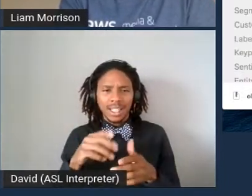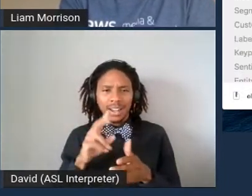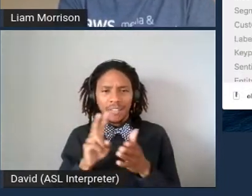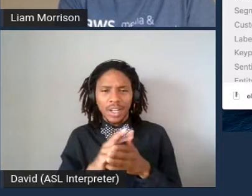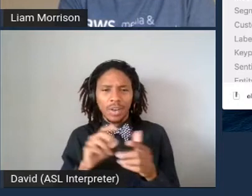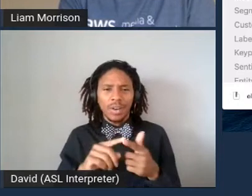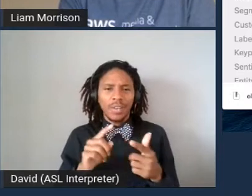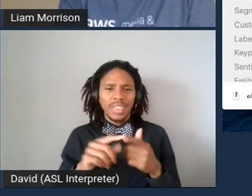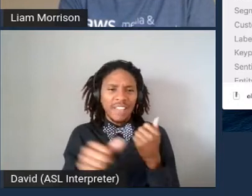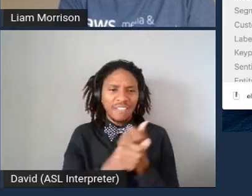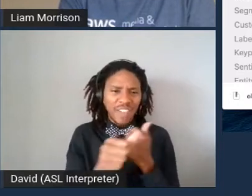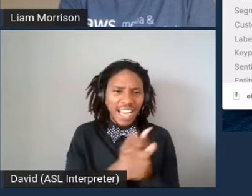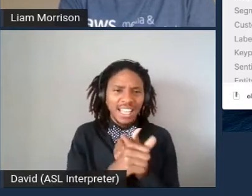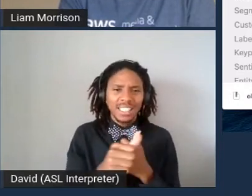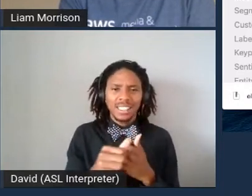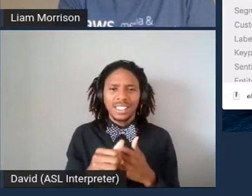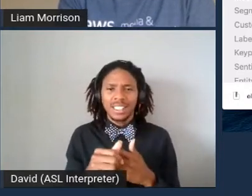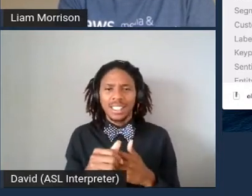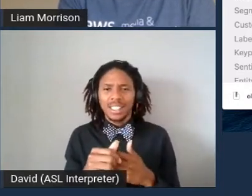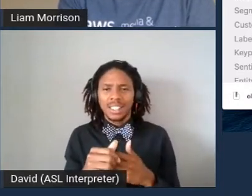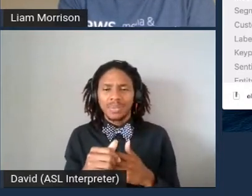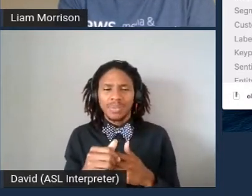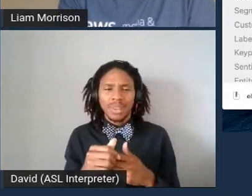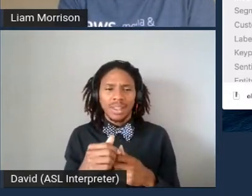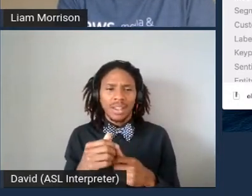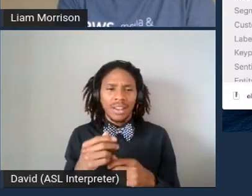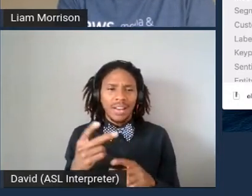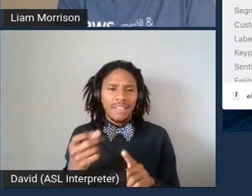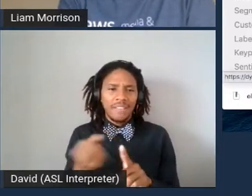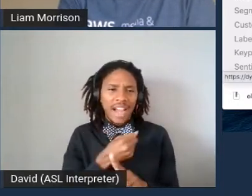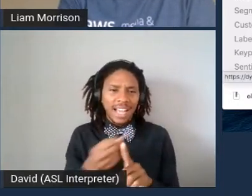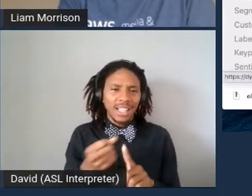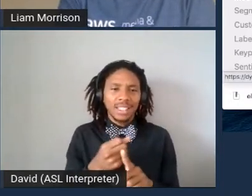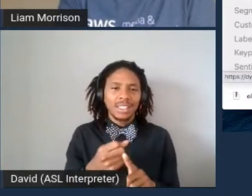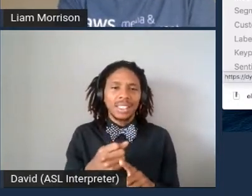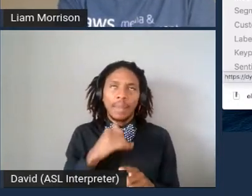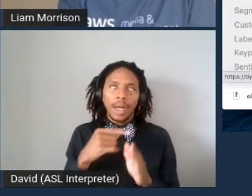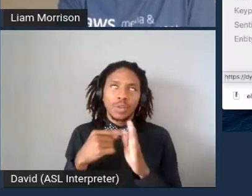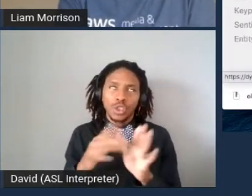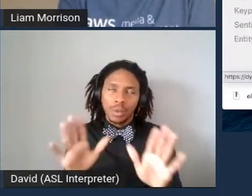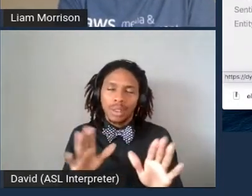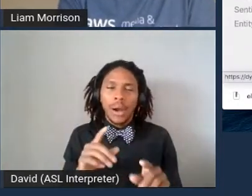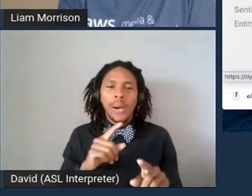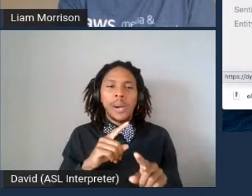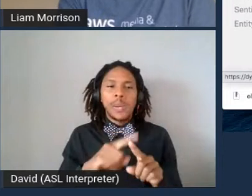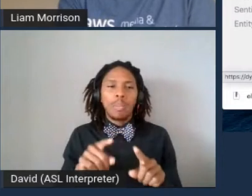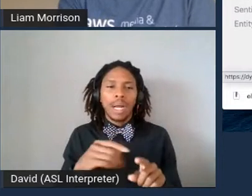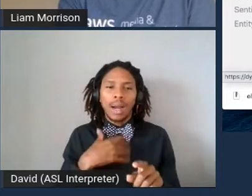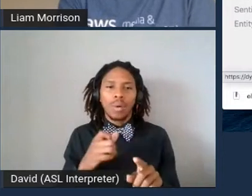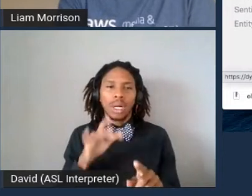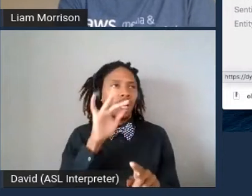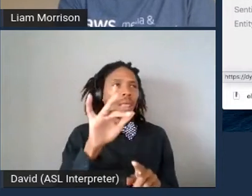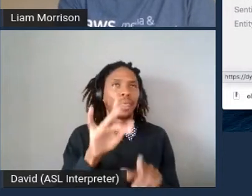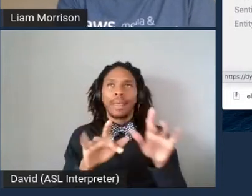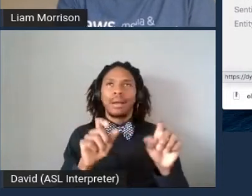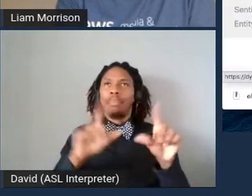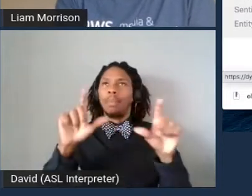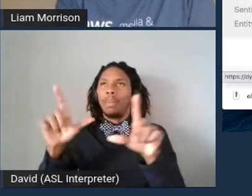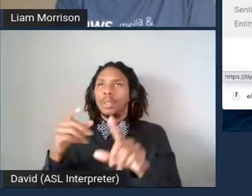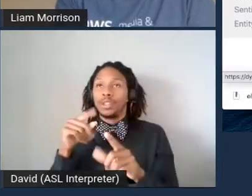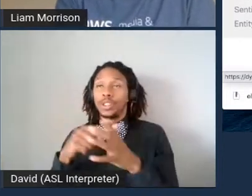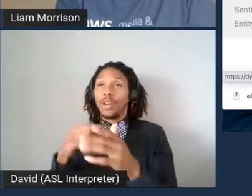violence? Where is violence shown? I'm not necessarily gonna, again, it's an open source movie, but don't want to just randomly go to violence.